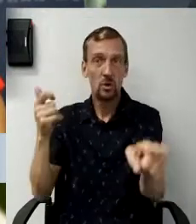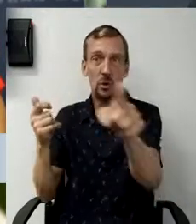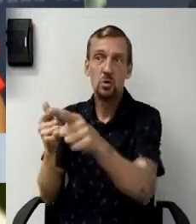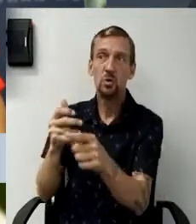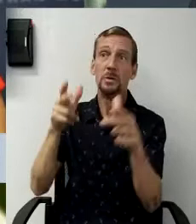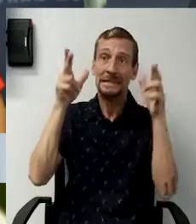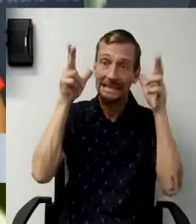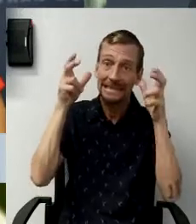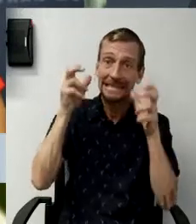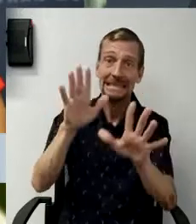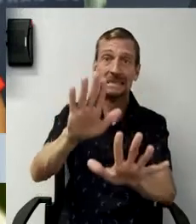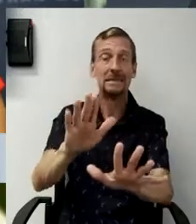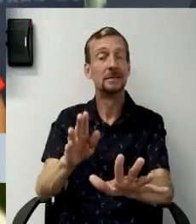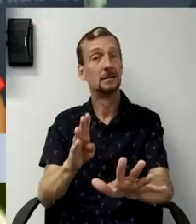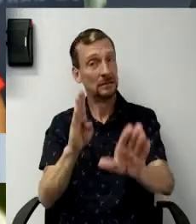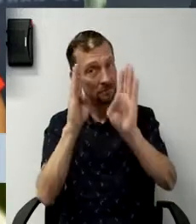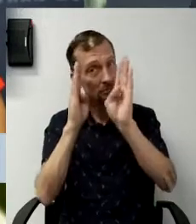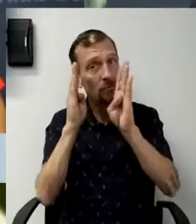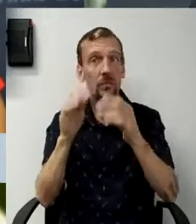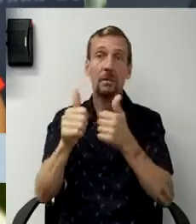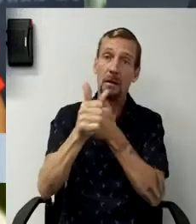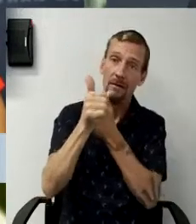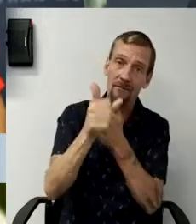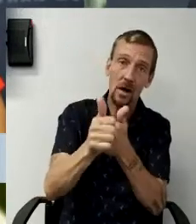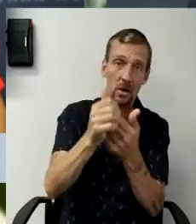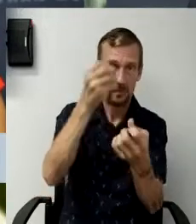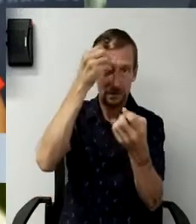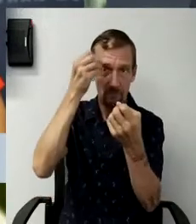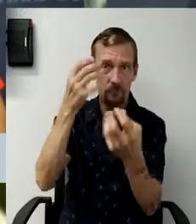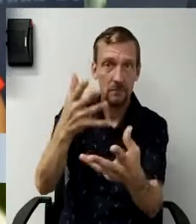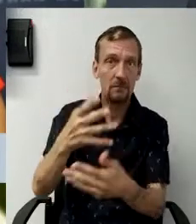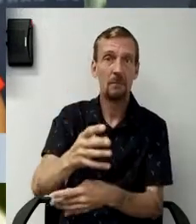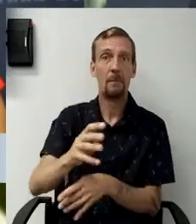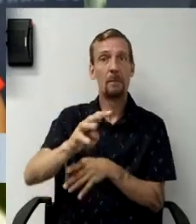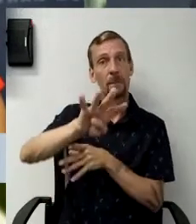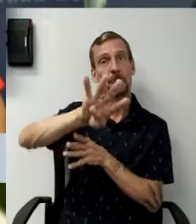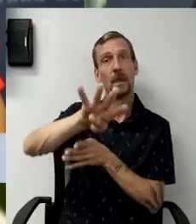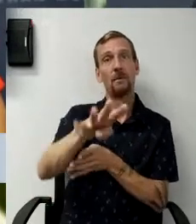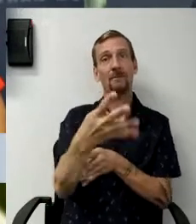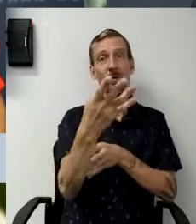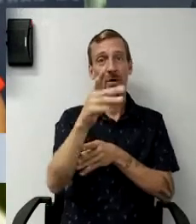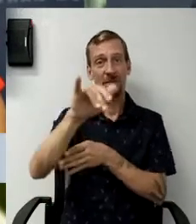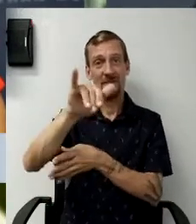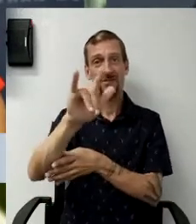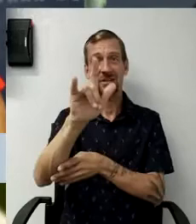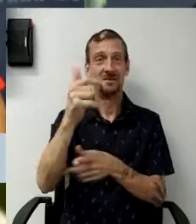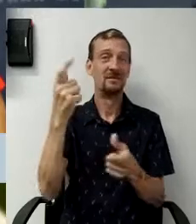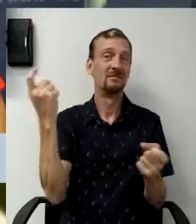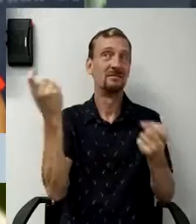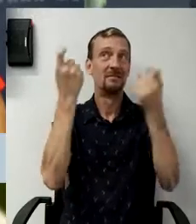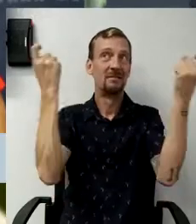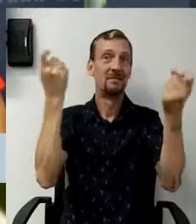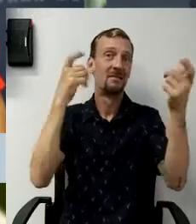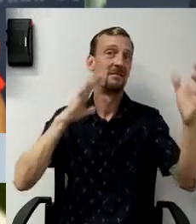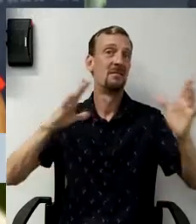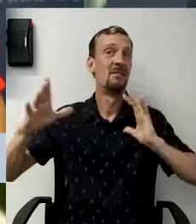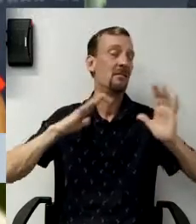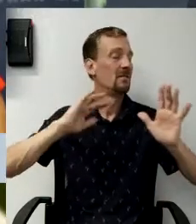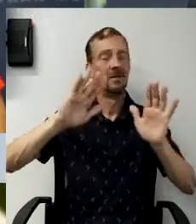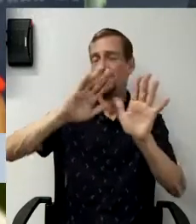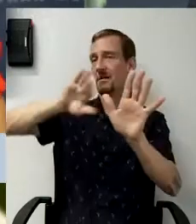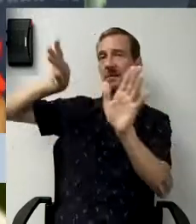they're following this information. The 4th of July holiday, is it's behind us